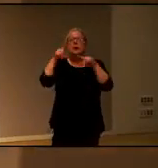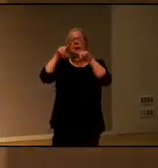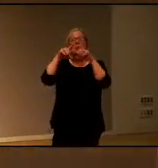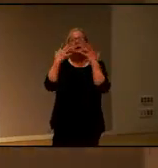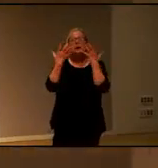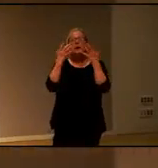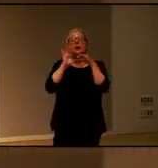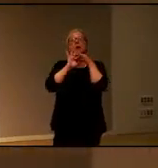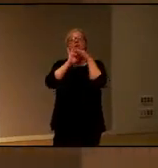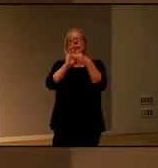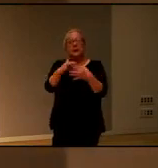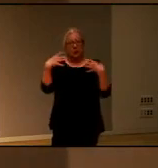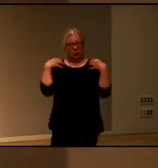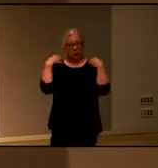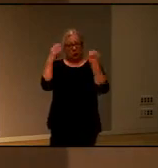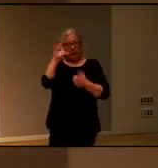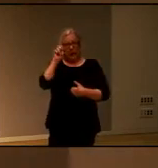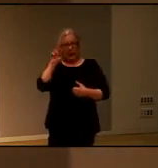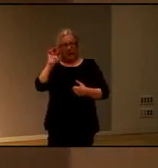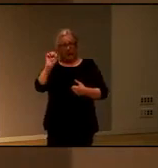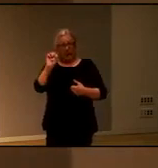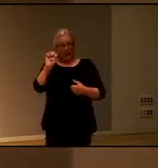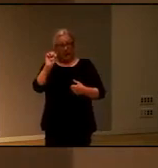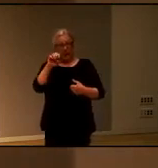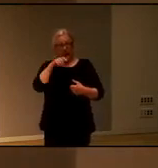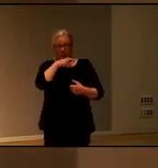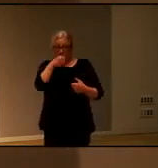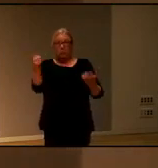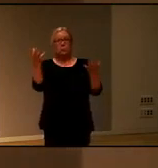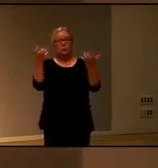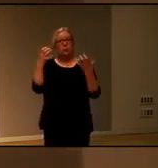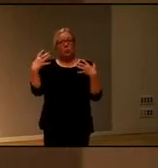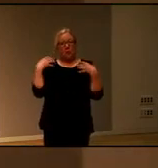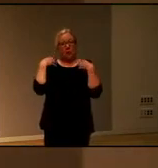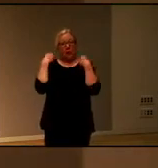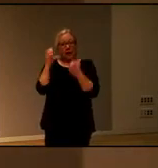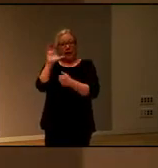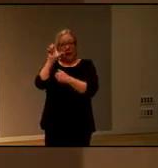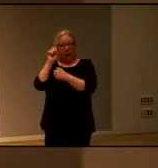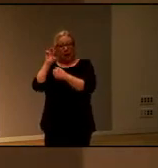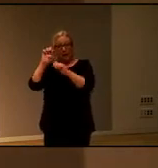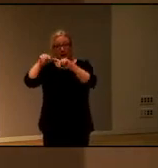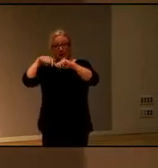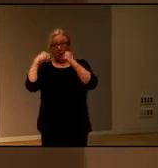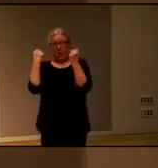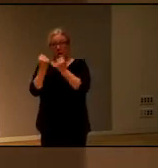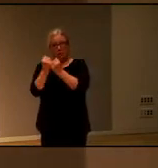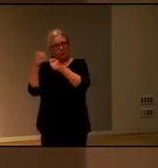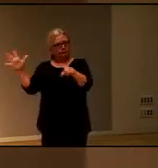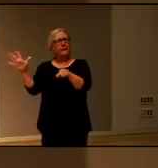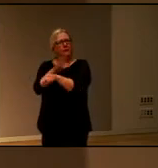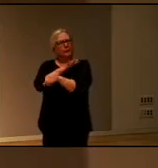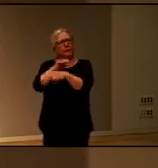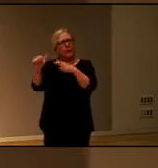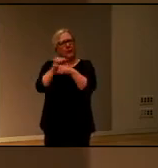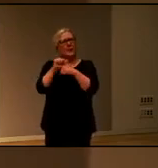want a physician, a healthcare team that is fully trained.